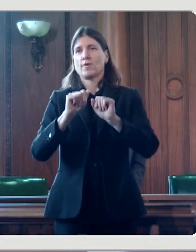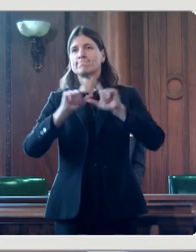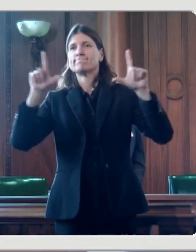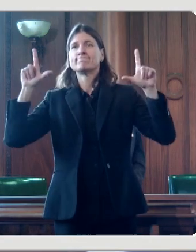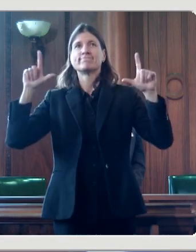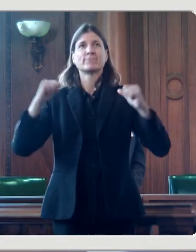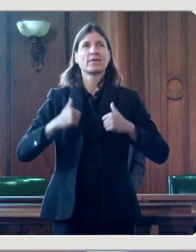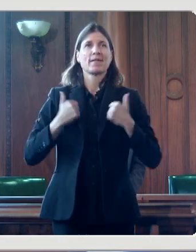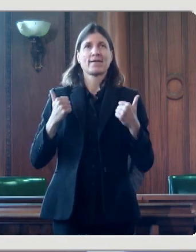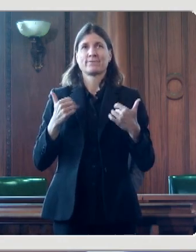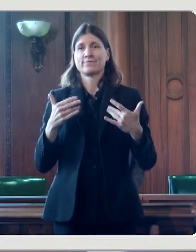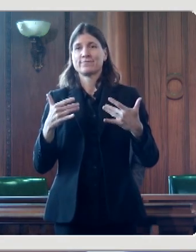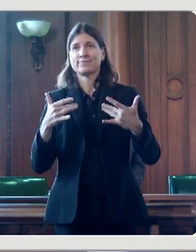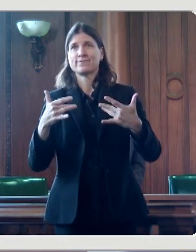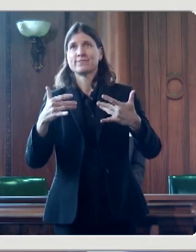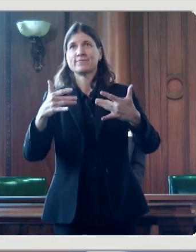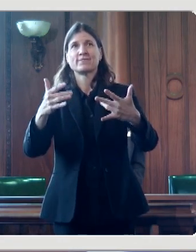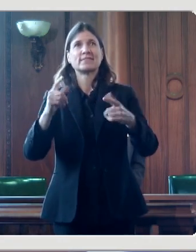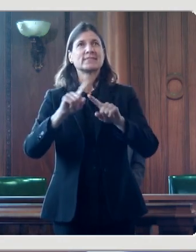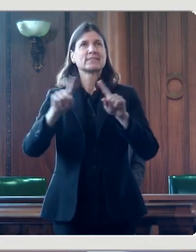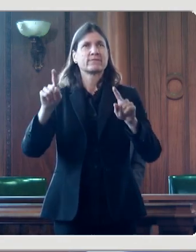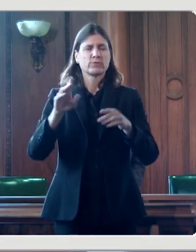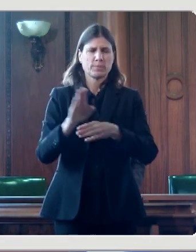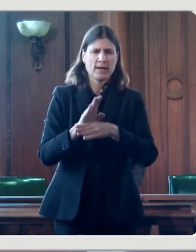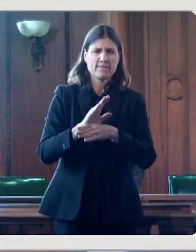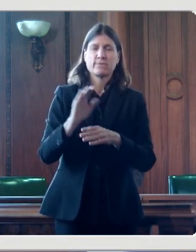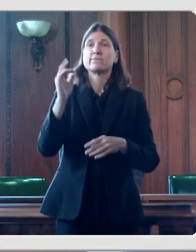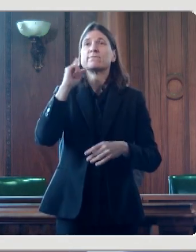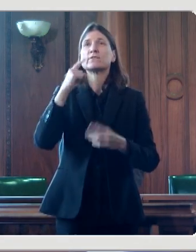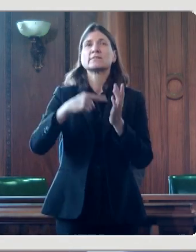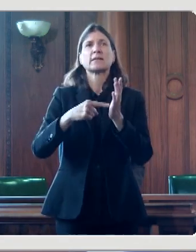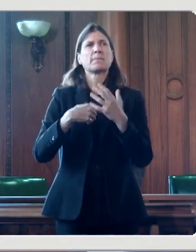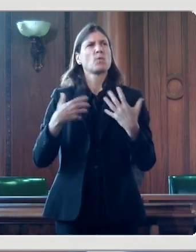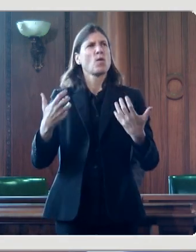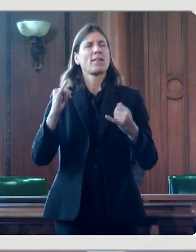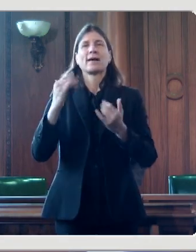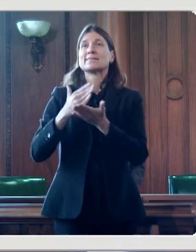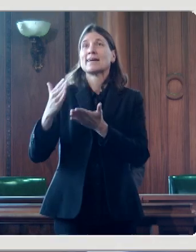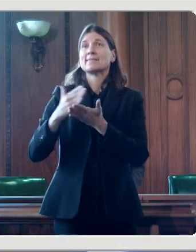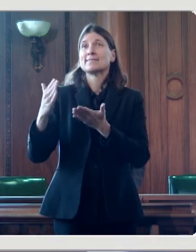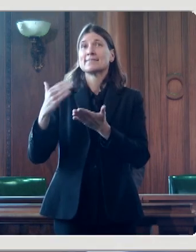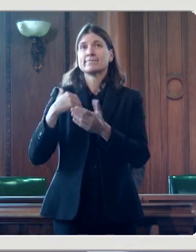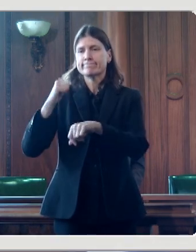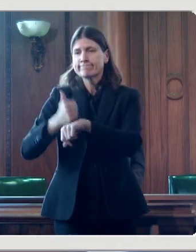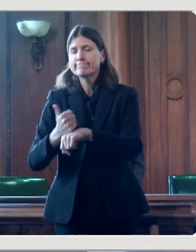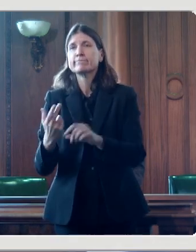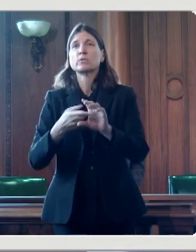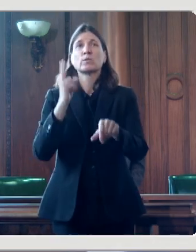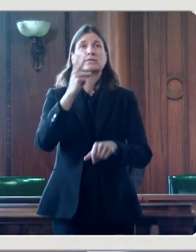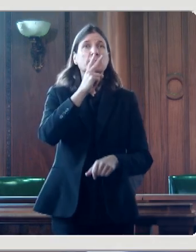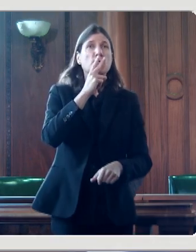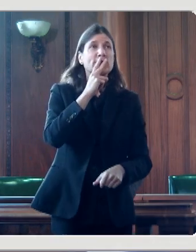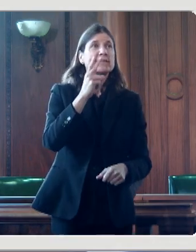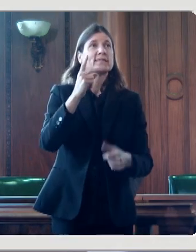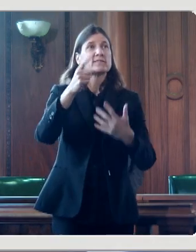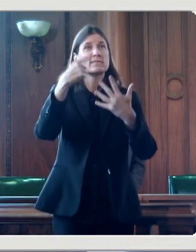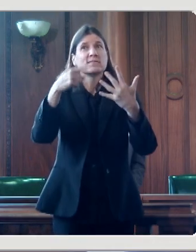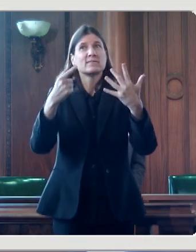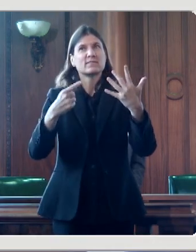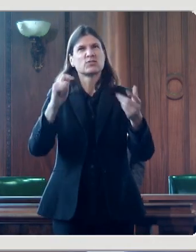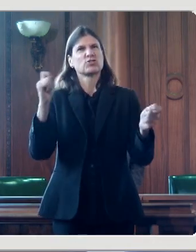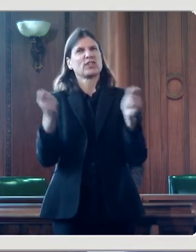in the spirit of self-improvement. It can't be said enough that the last year, 2020, has been full of challenges, pain, and